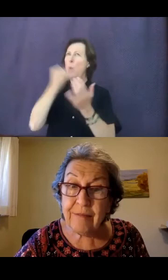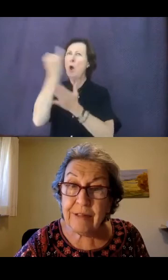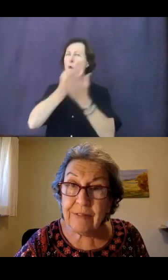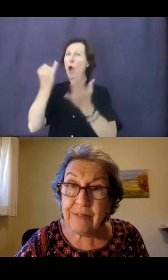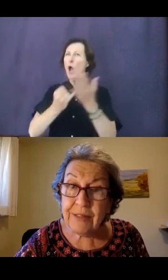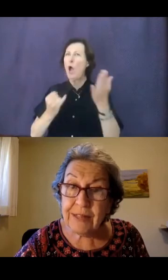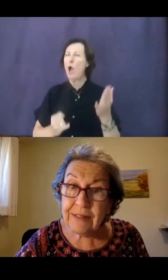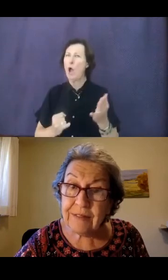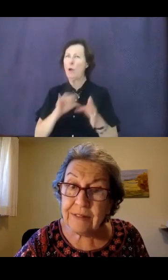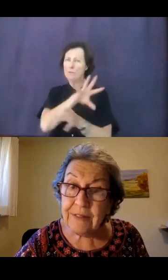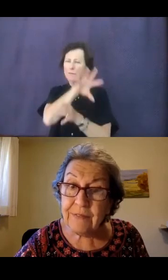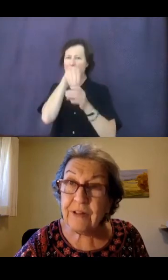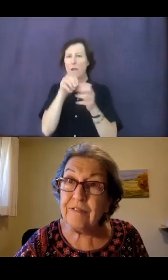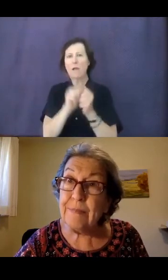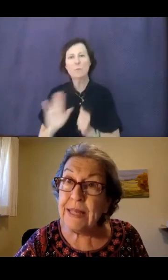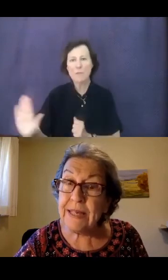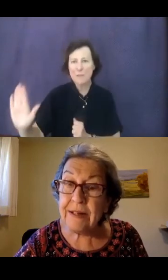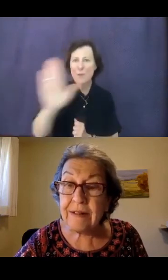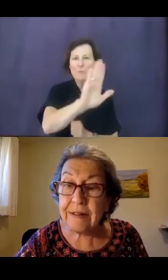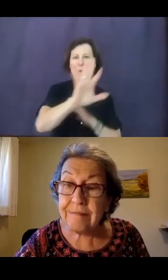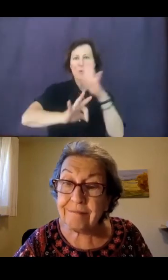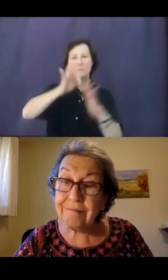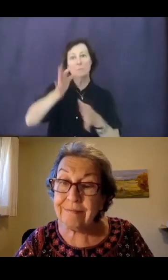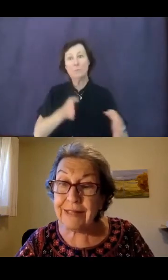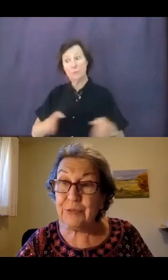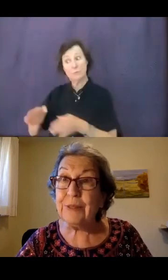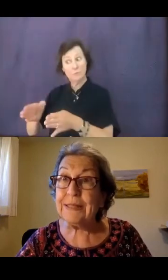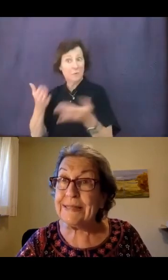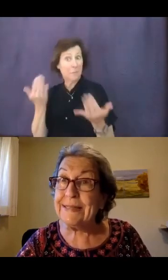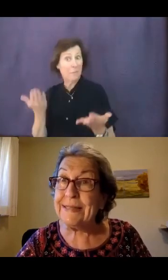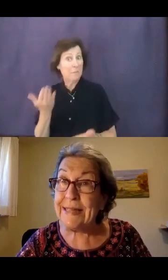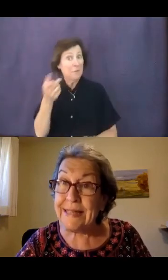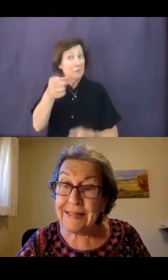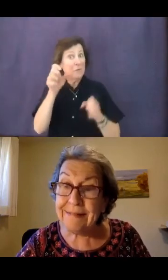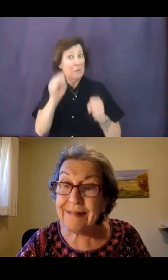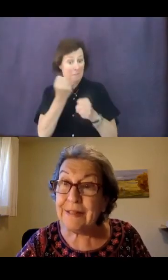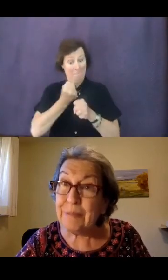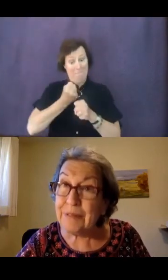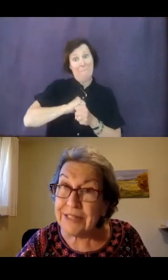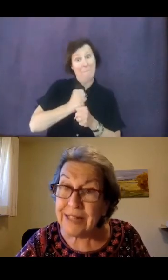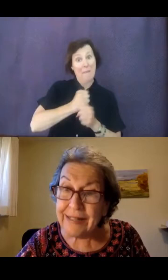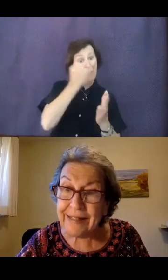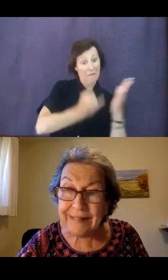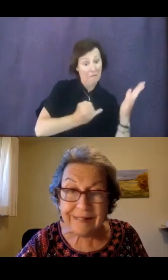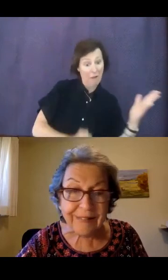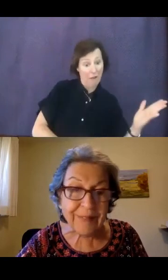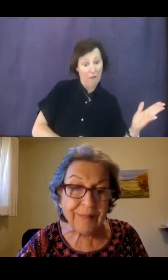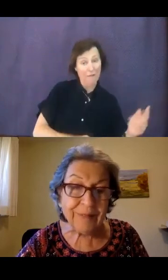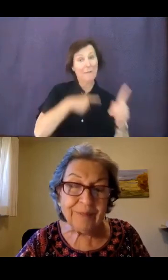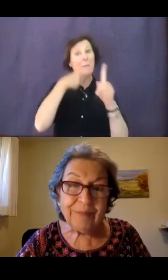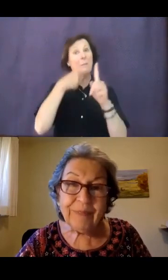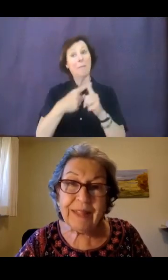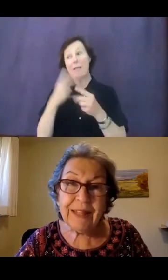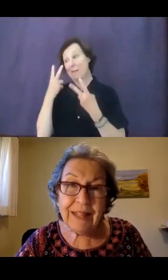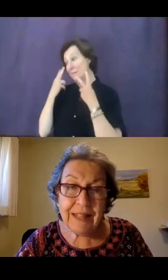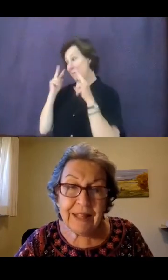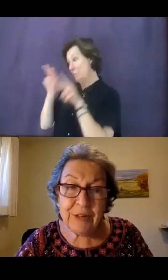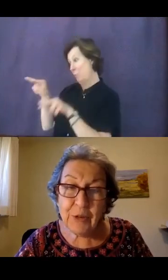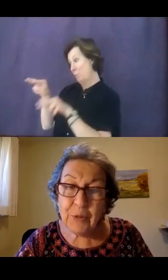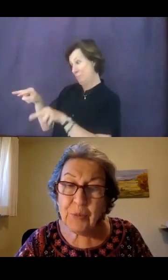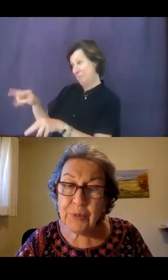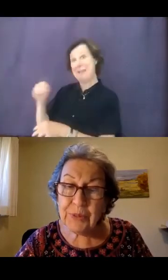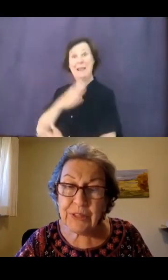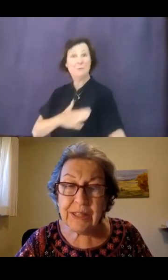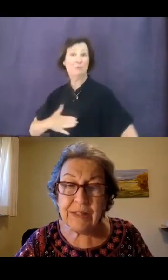and whether that could involve making art as well as seeing and appreciating it. You